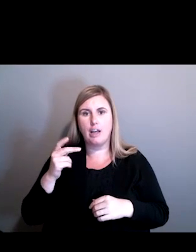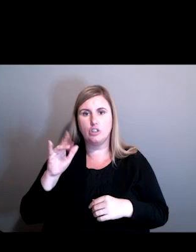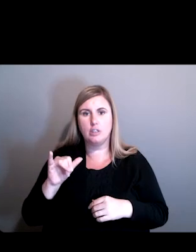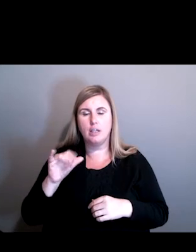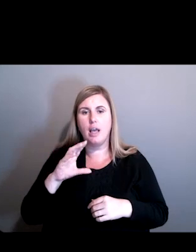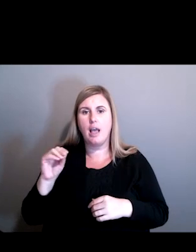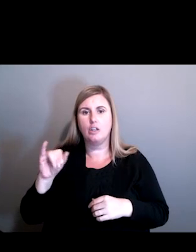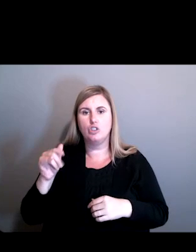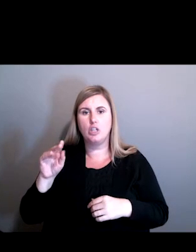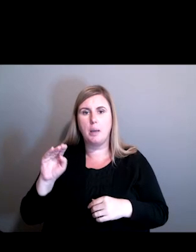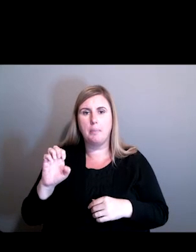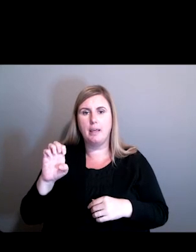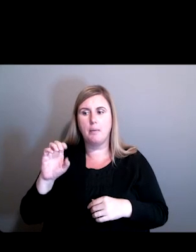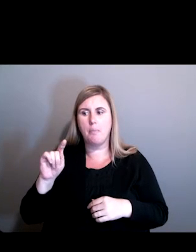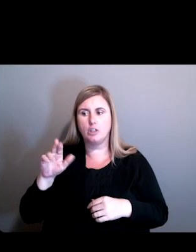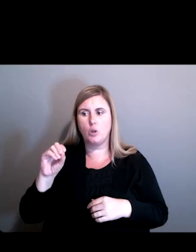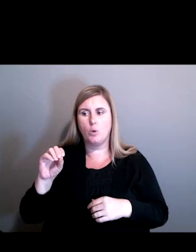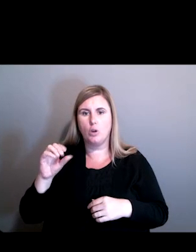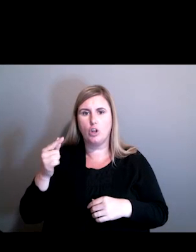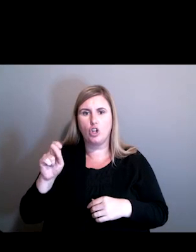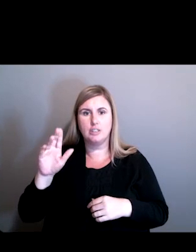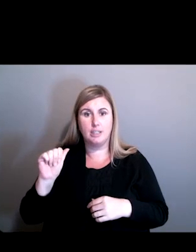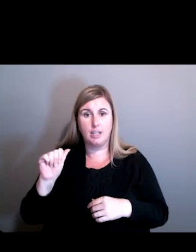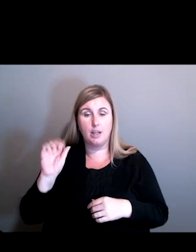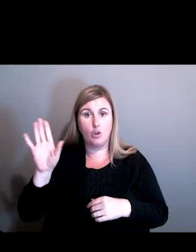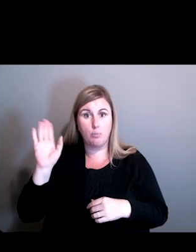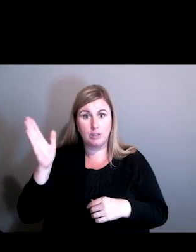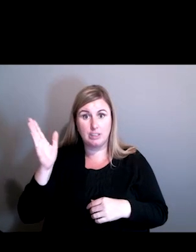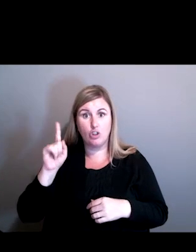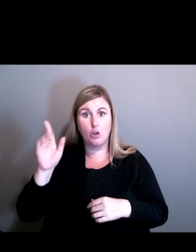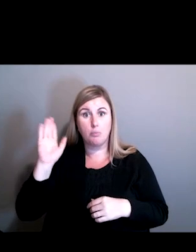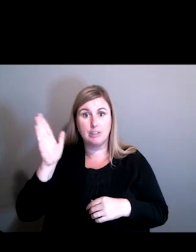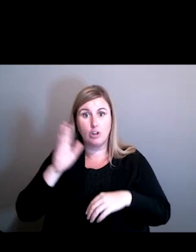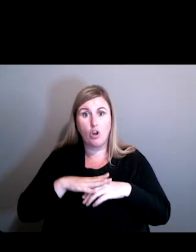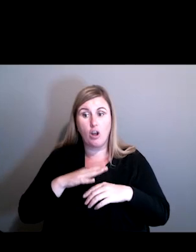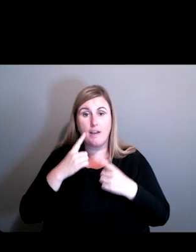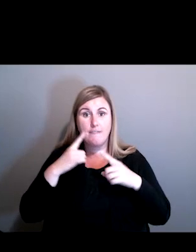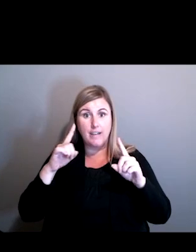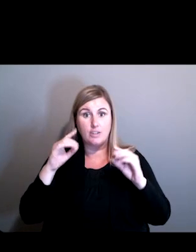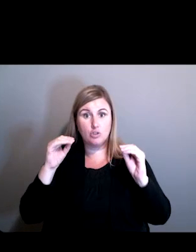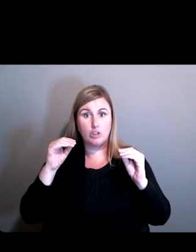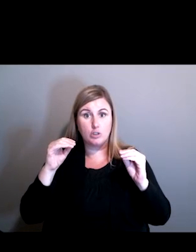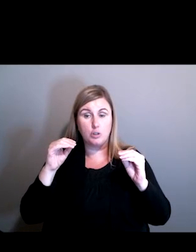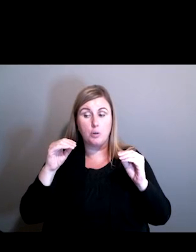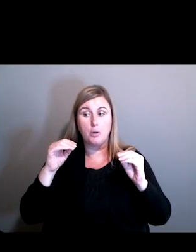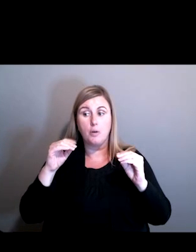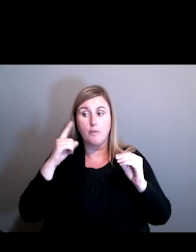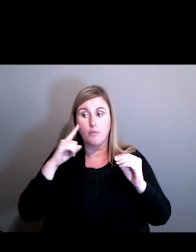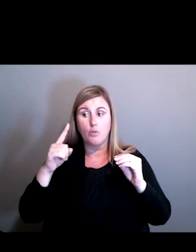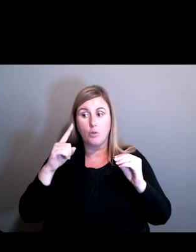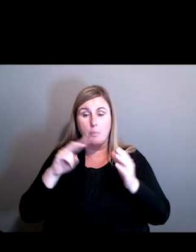and Jamie Motzko Garcia's presentation. They are presenting on effective instructional practices